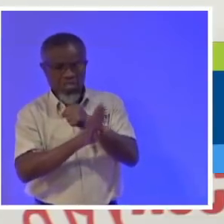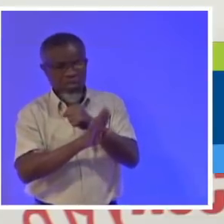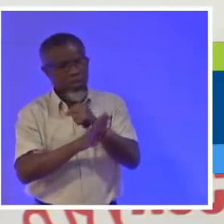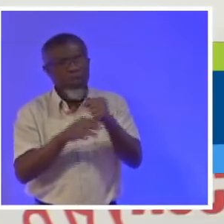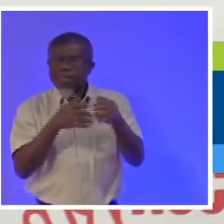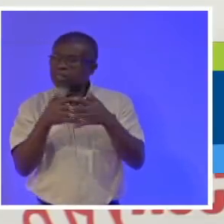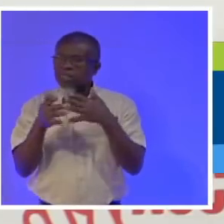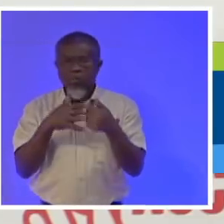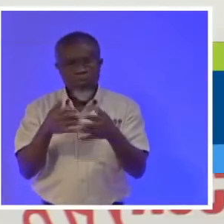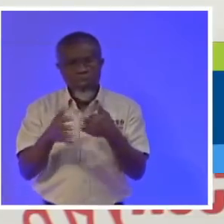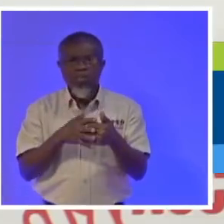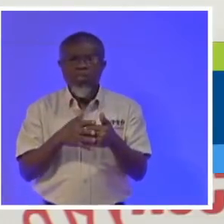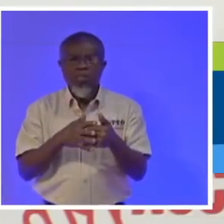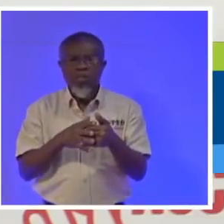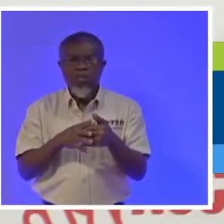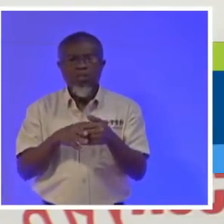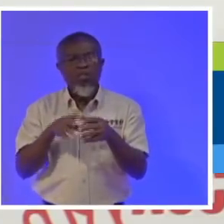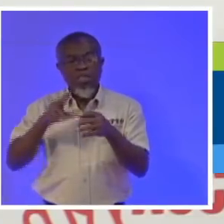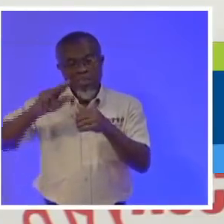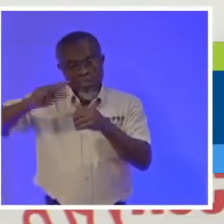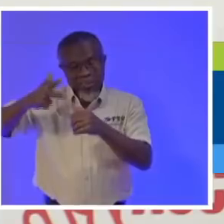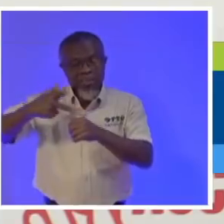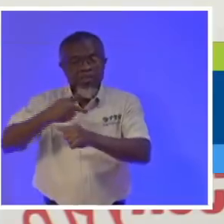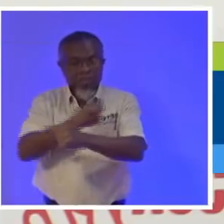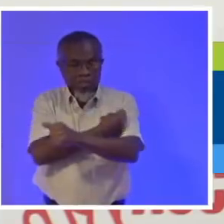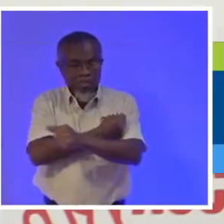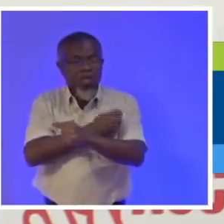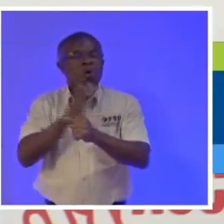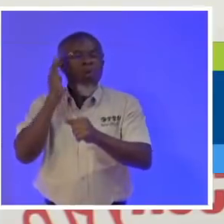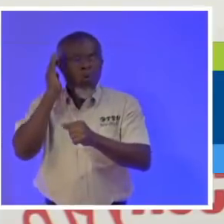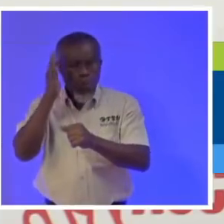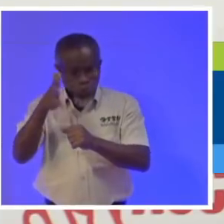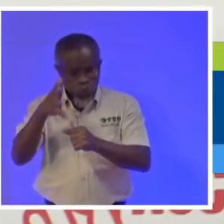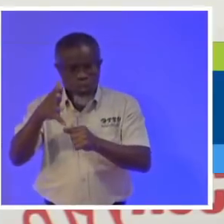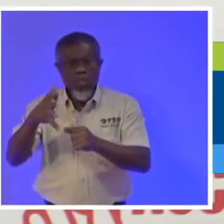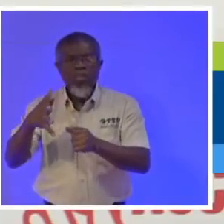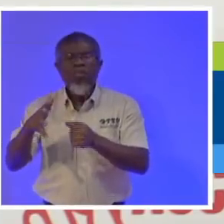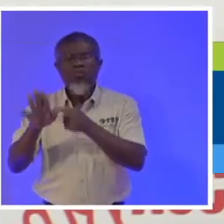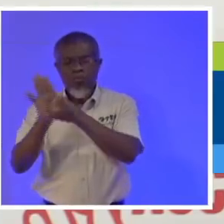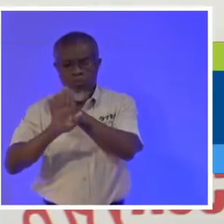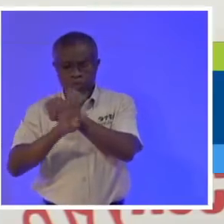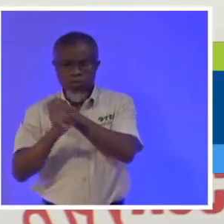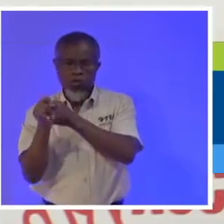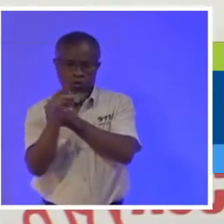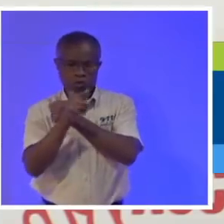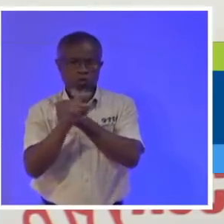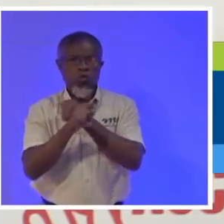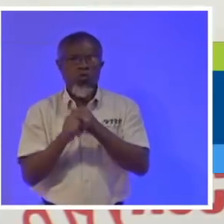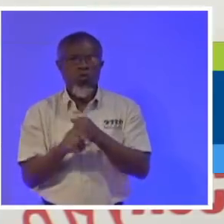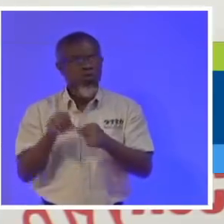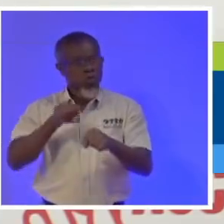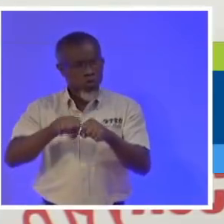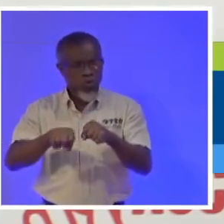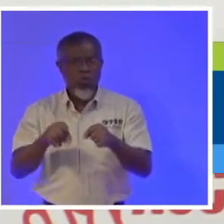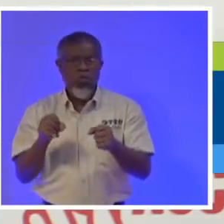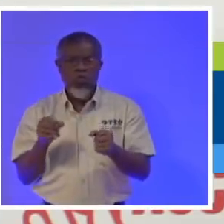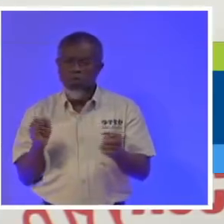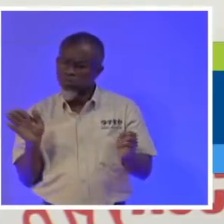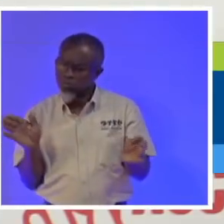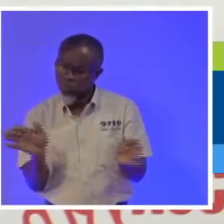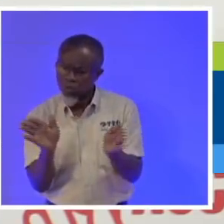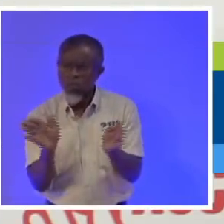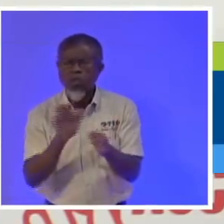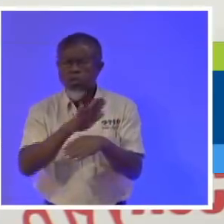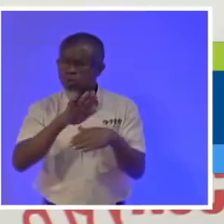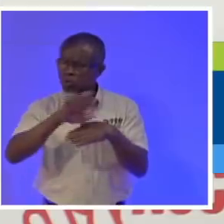to all those who have been vaccinated. So we can keep that protection going, and we encourage individuals to continue to